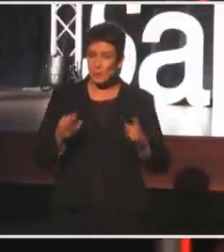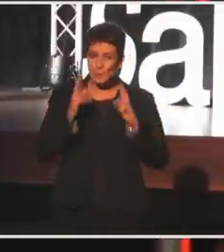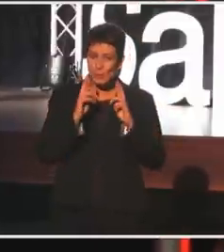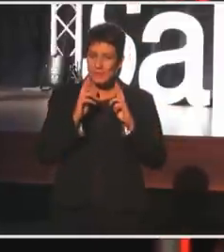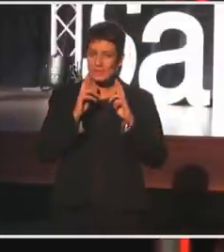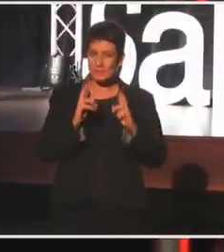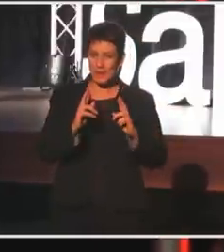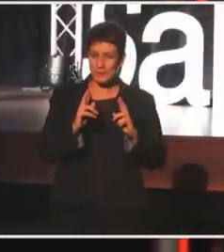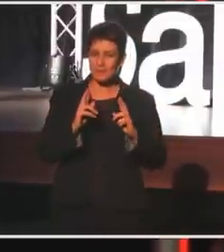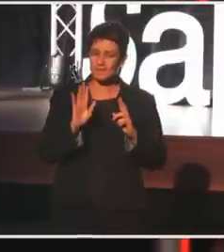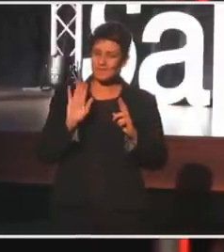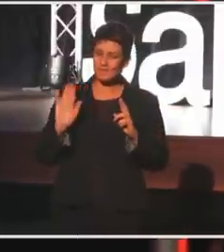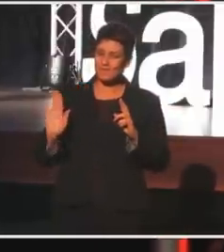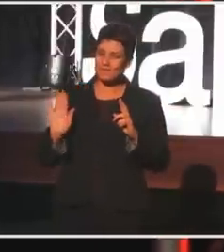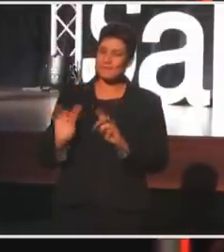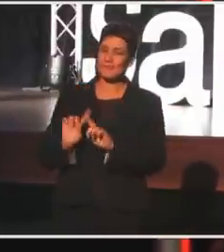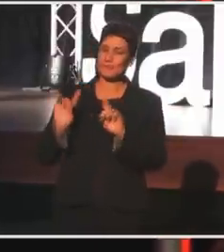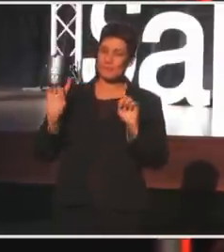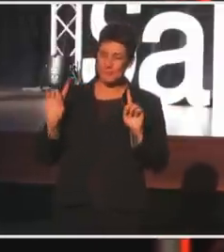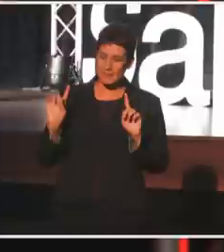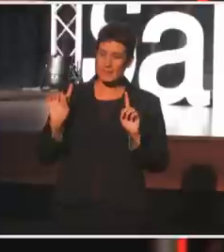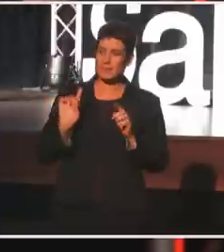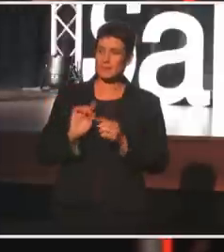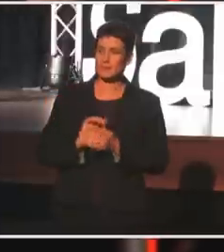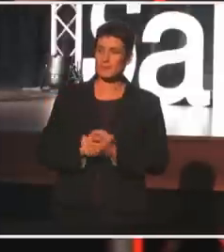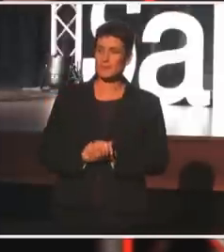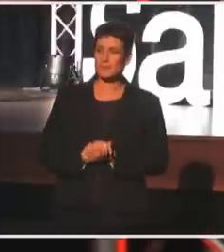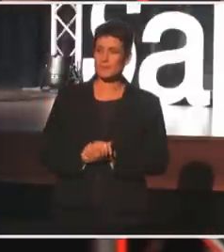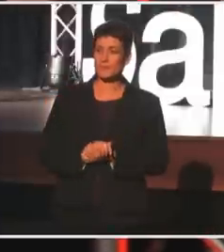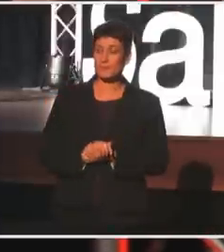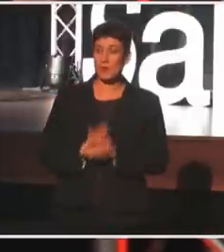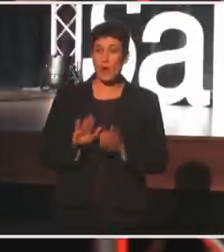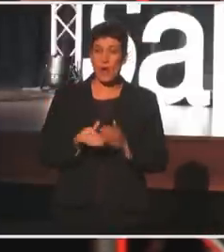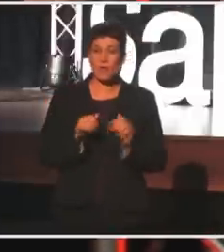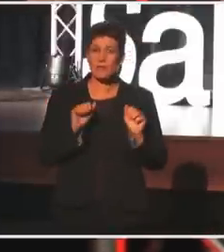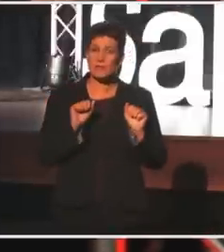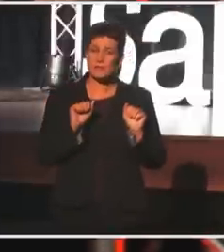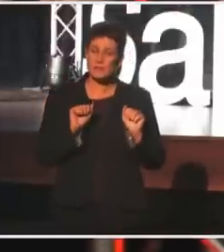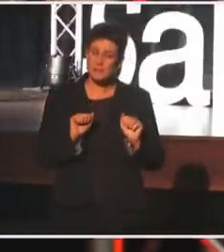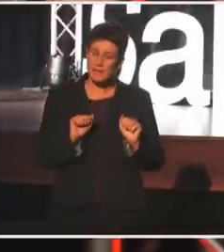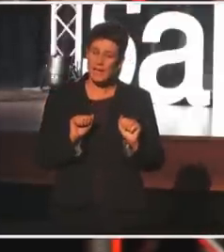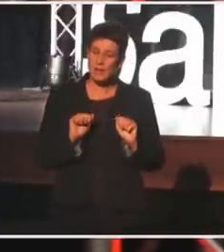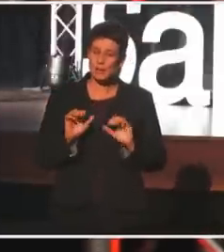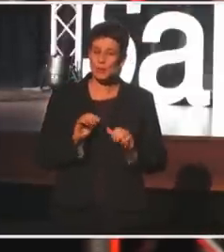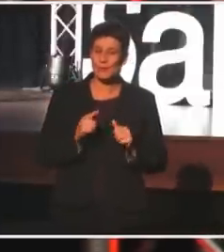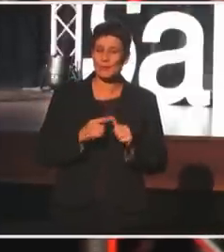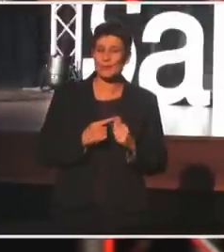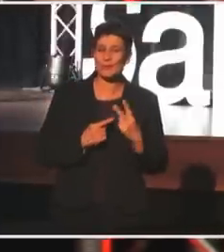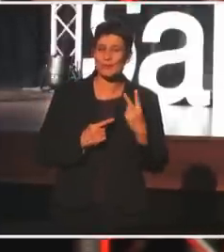respect those differences. We can all take those first two